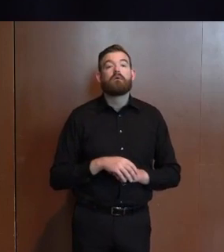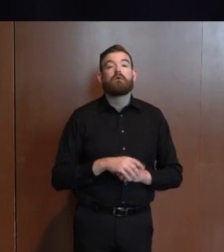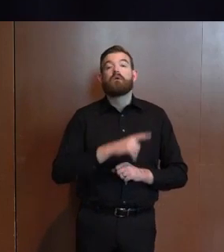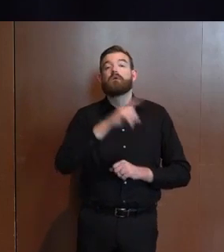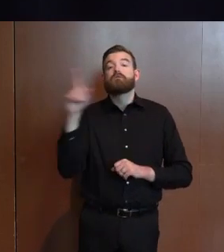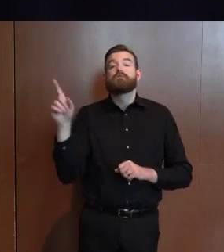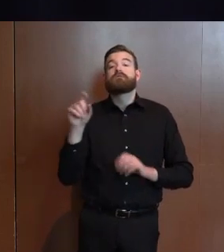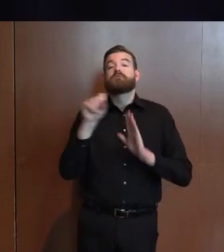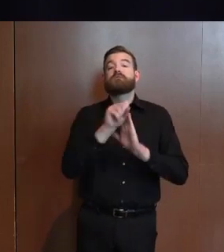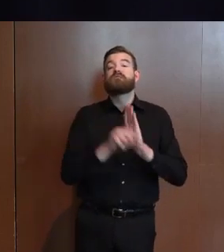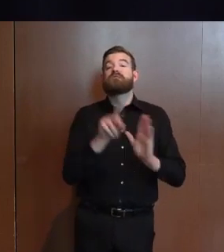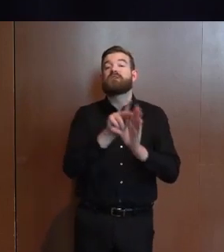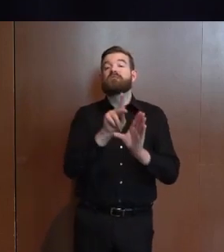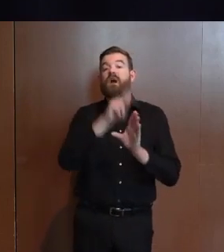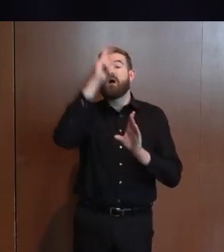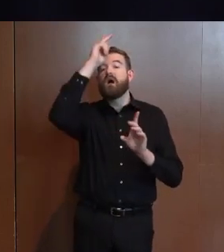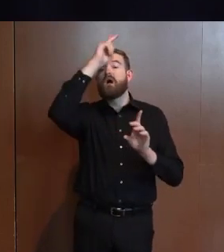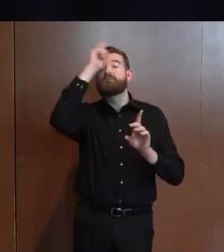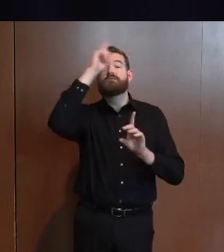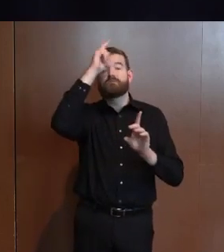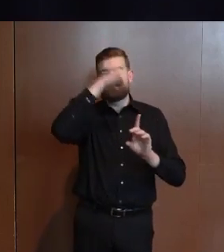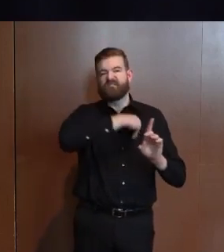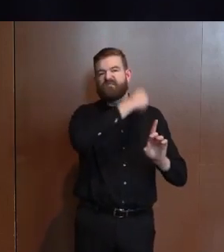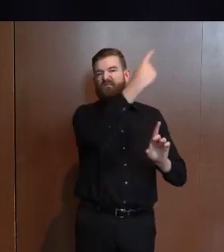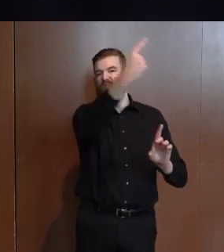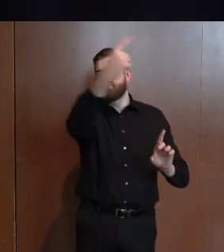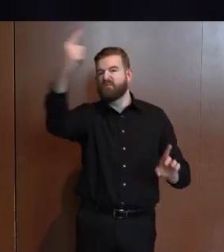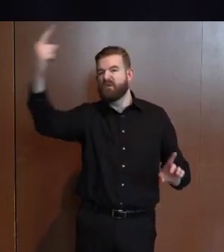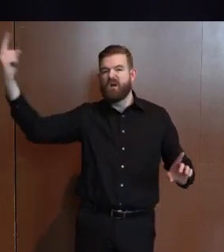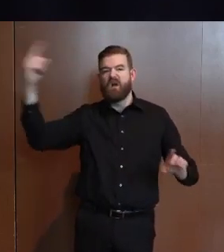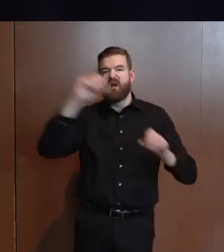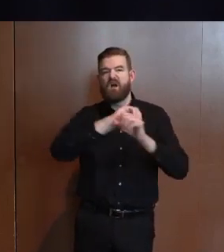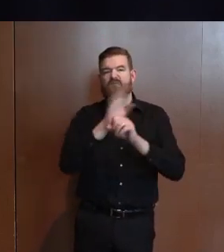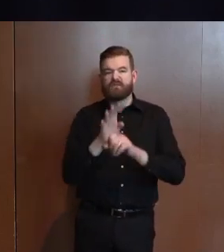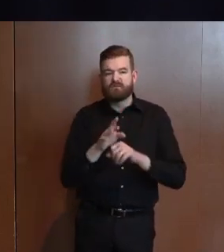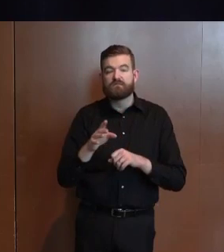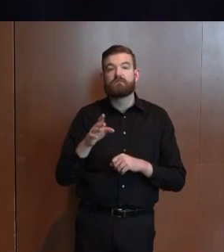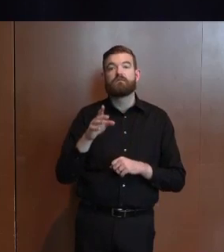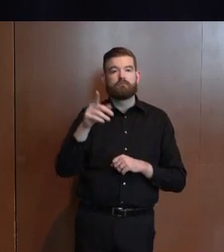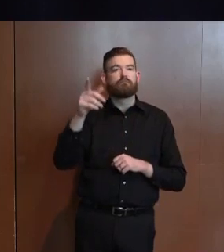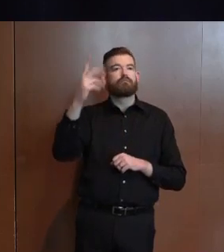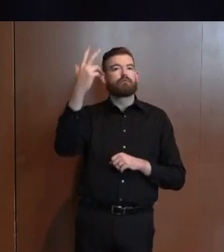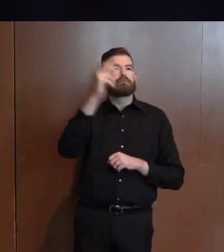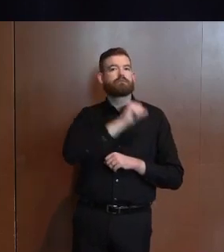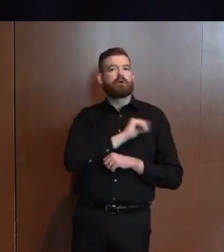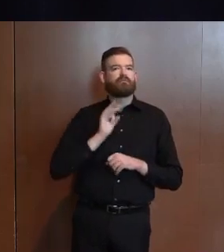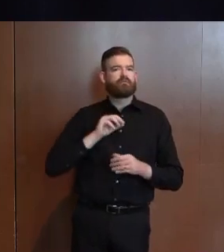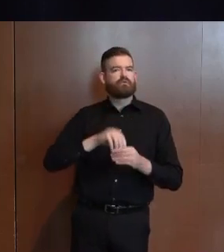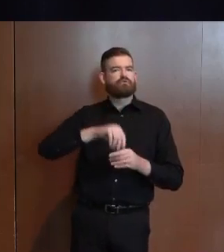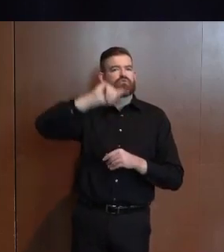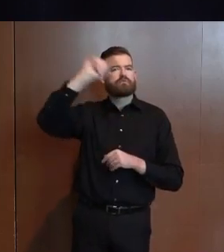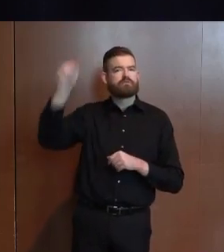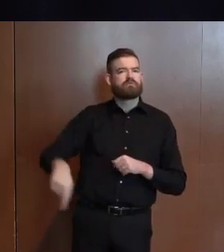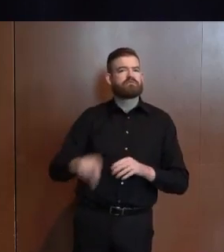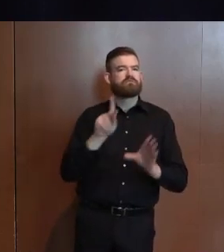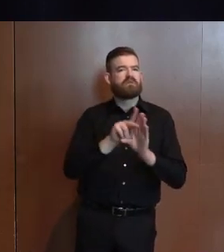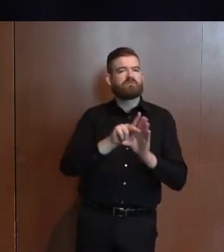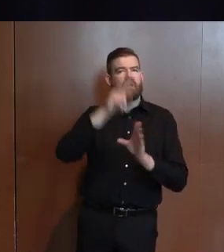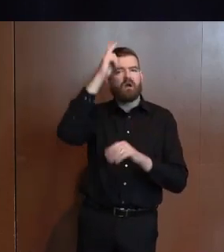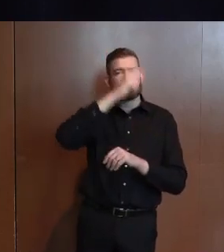of COVID-19. Most recently, 3 patients and 3 staff members at Trenton Psychiatric Hospital have tested